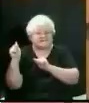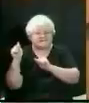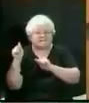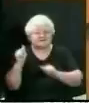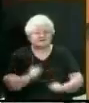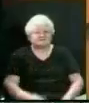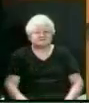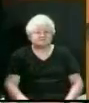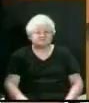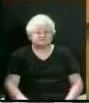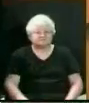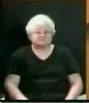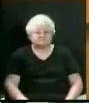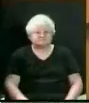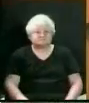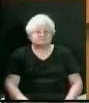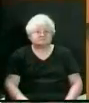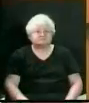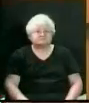Do you have insurance?